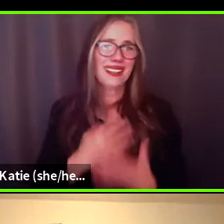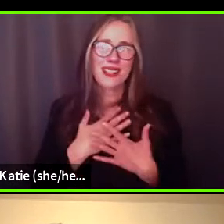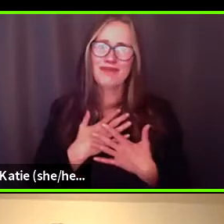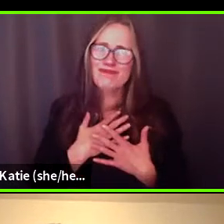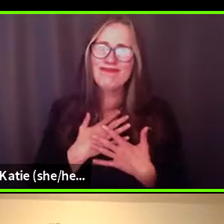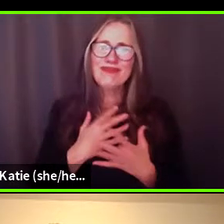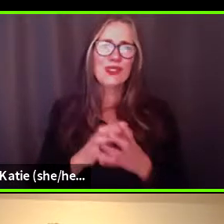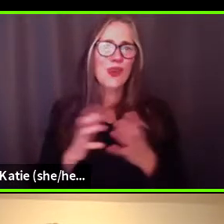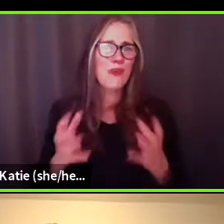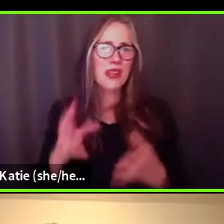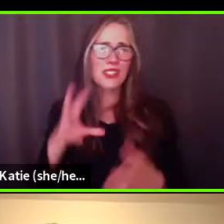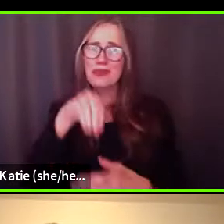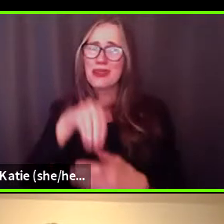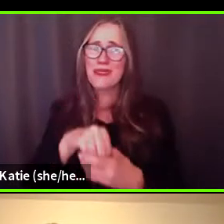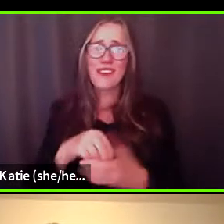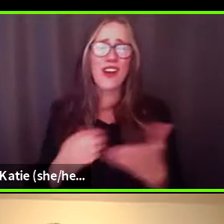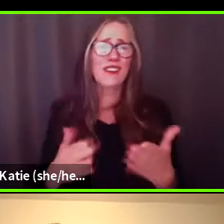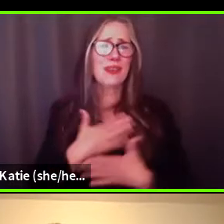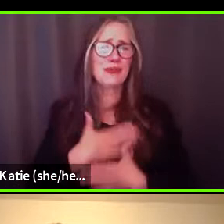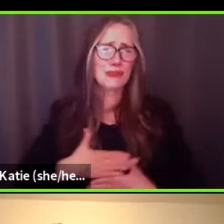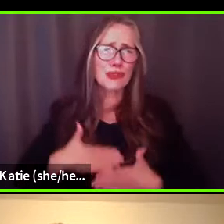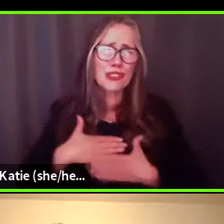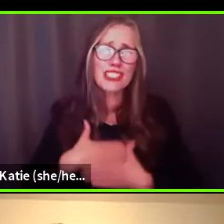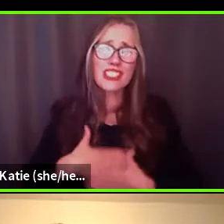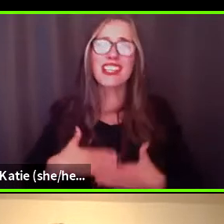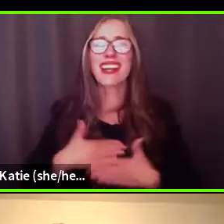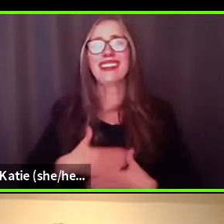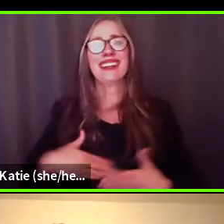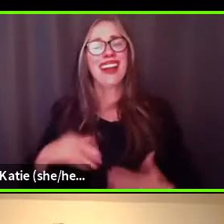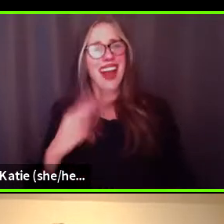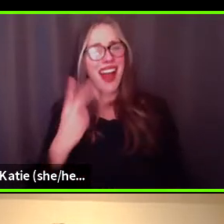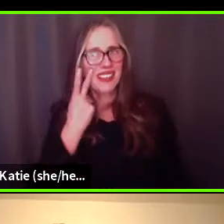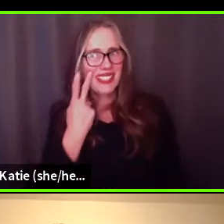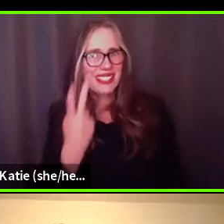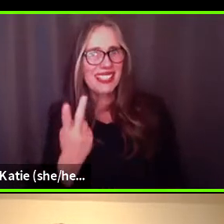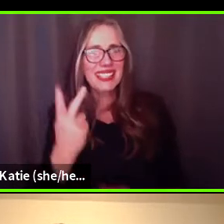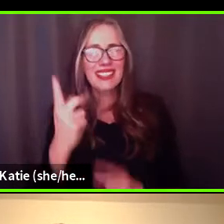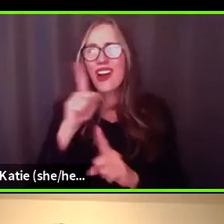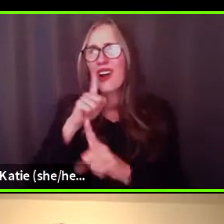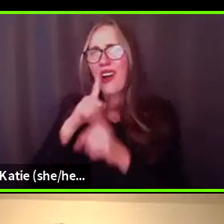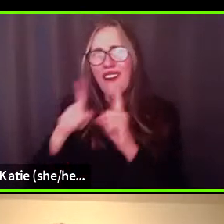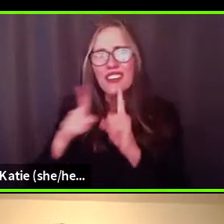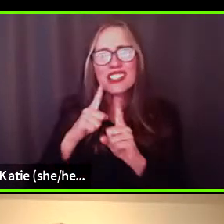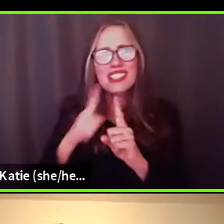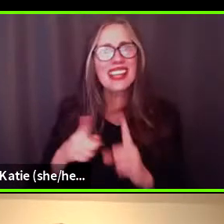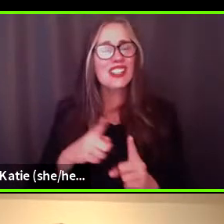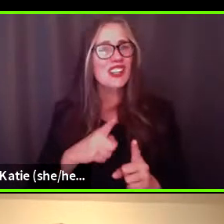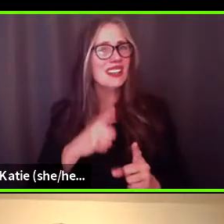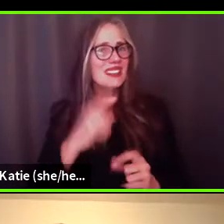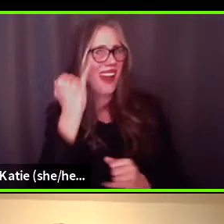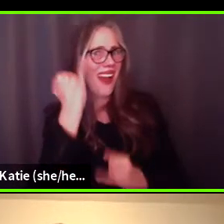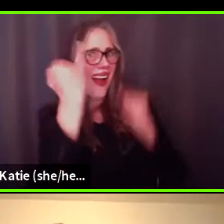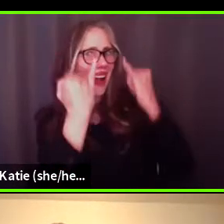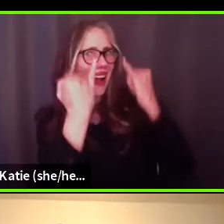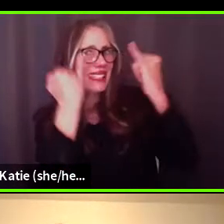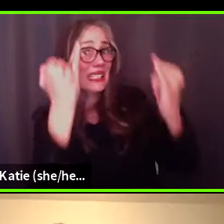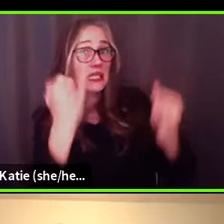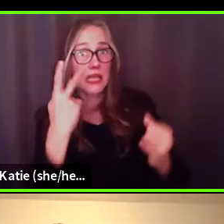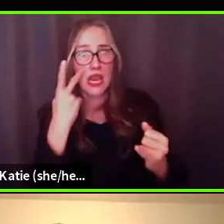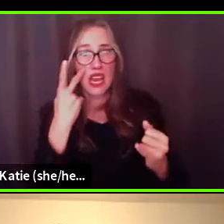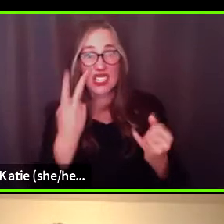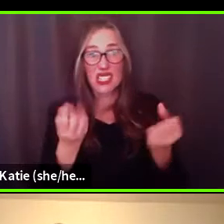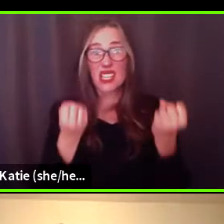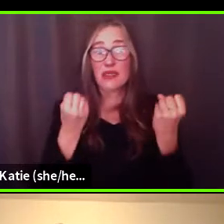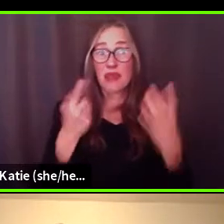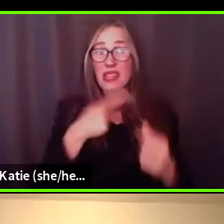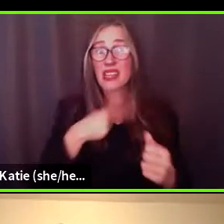had intersecting conversations strategies various forms of troublemaking with many of you